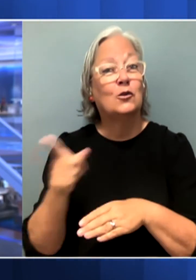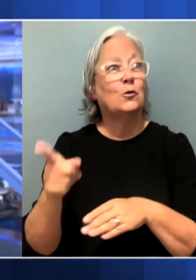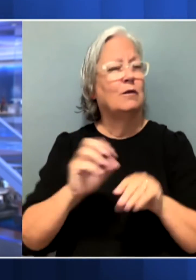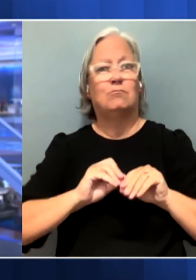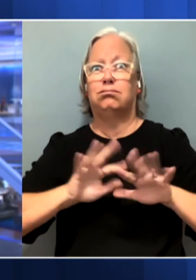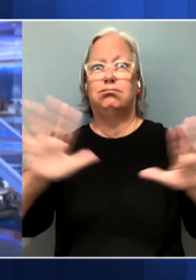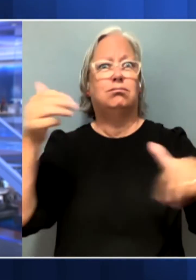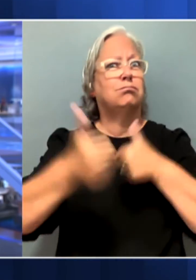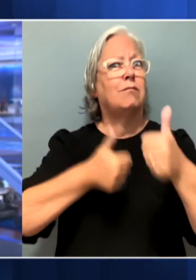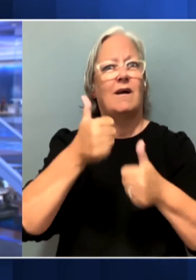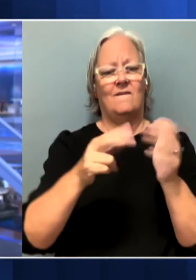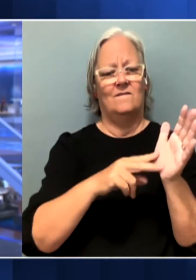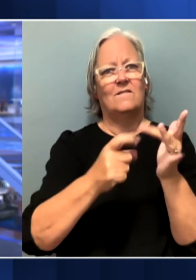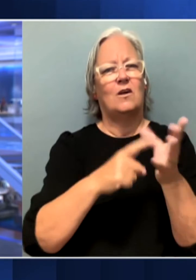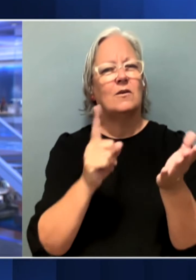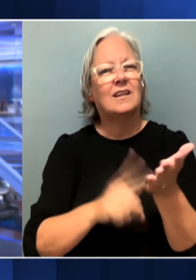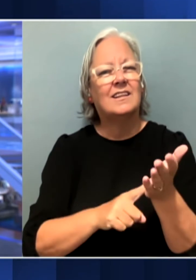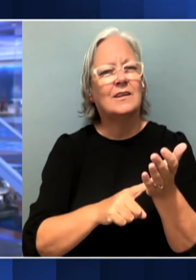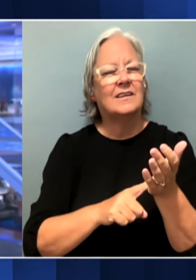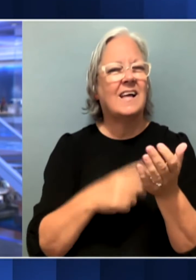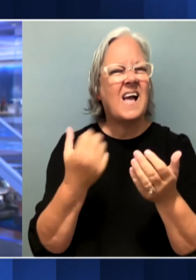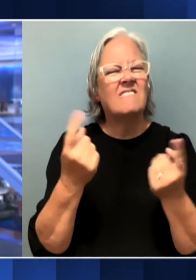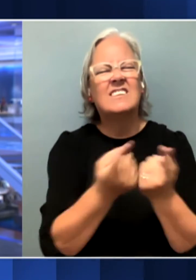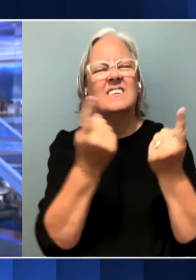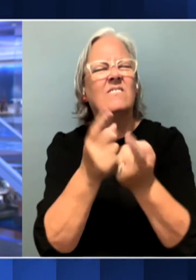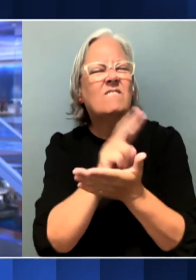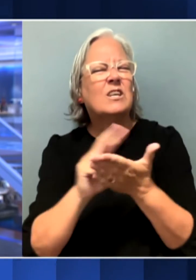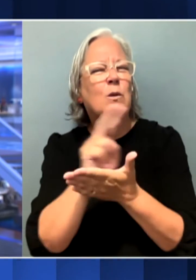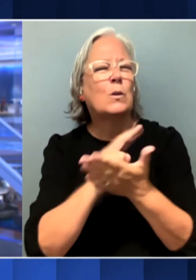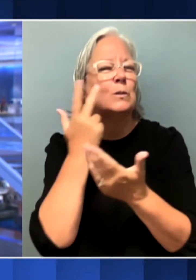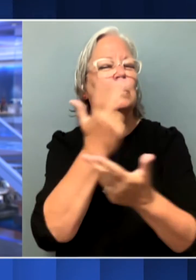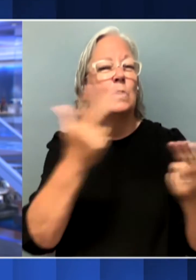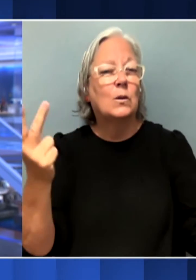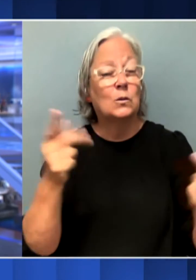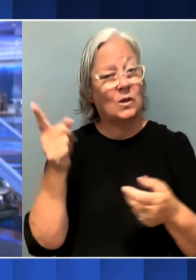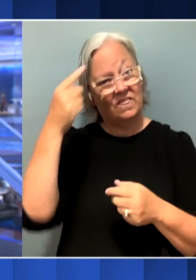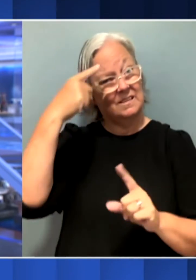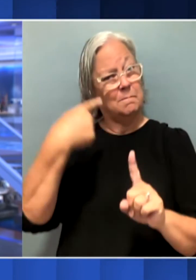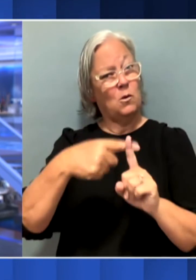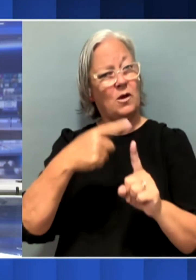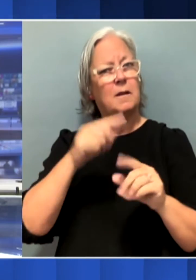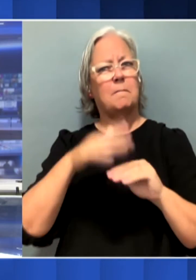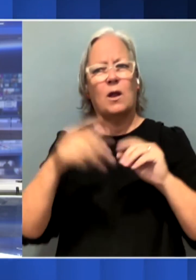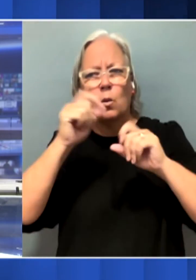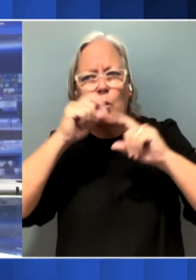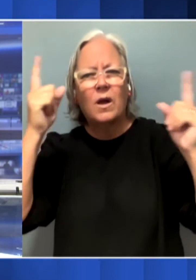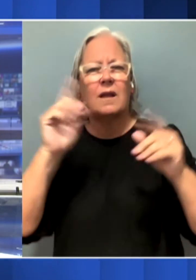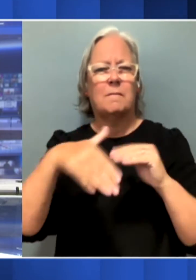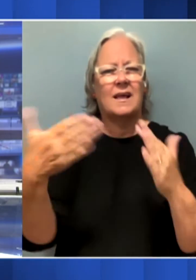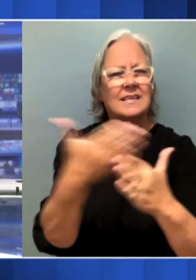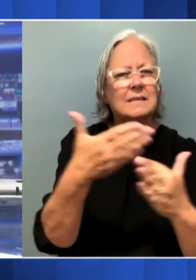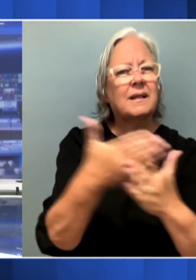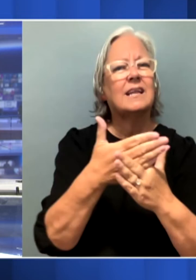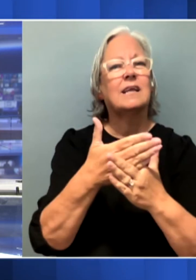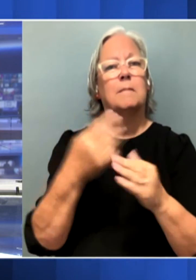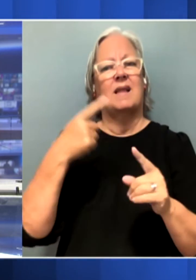lots of videos of you out there. Do you see that as a positive thing, as like awareness raising about the importance of accessibility and also just promoting Auslan